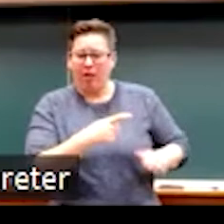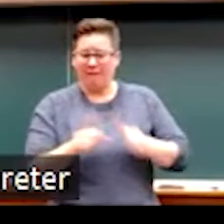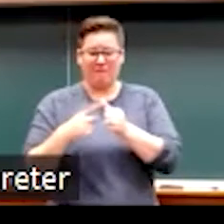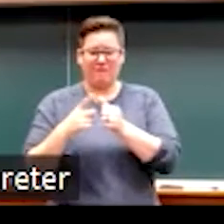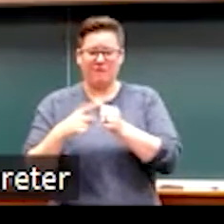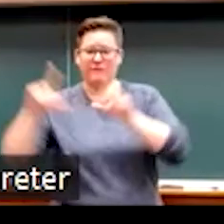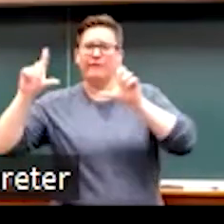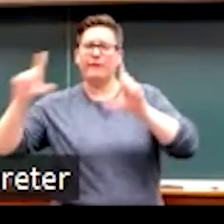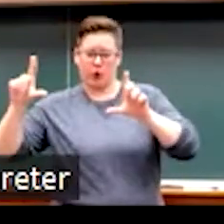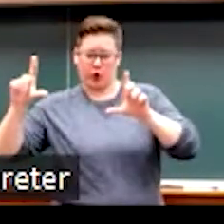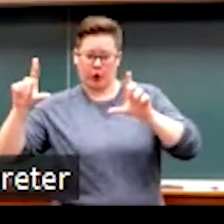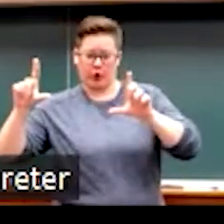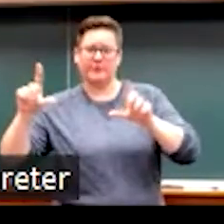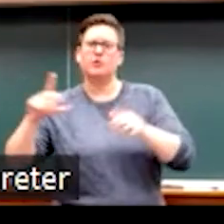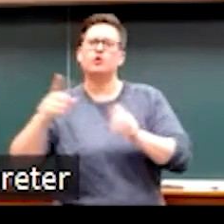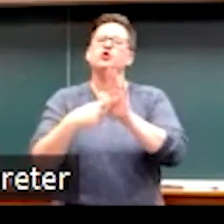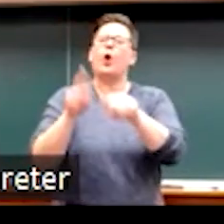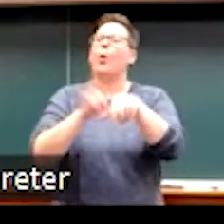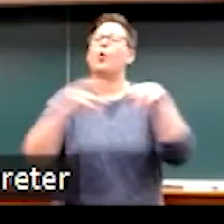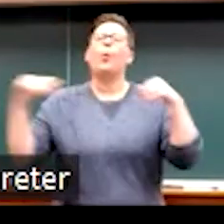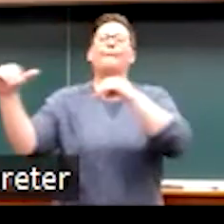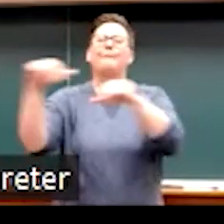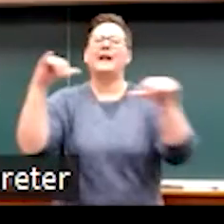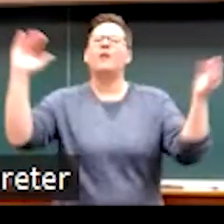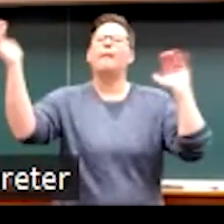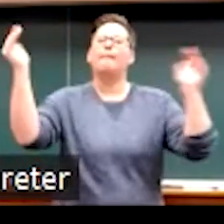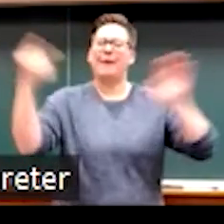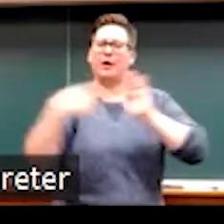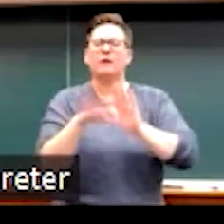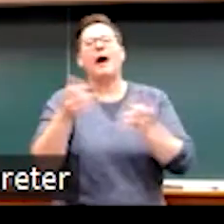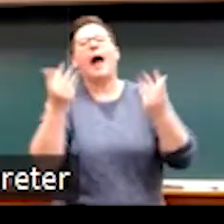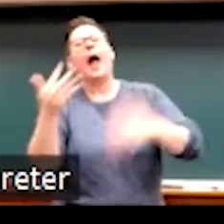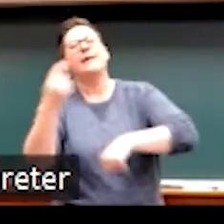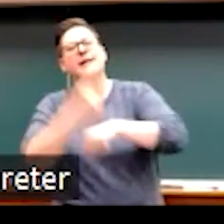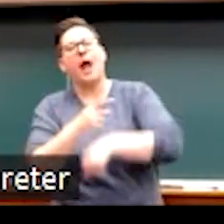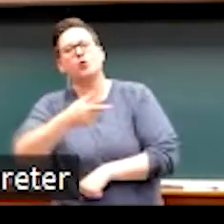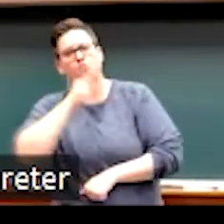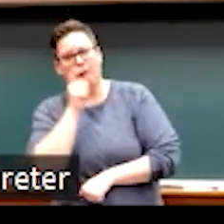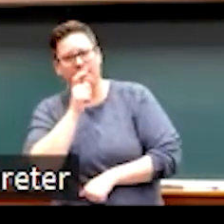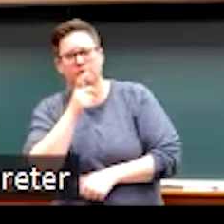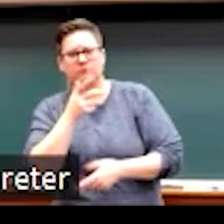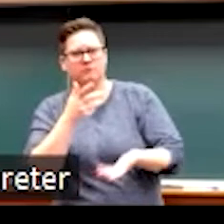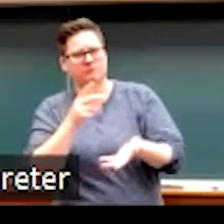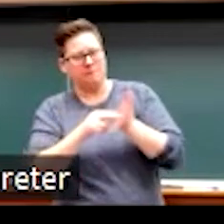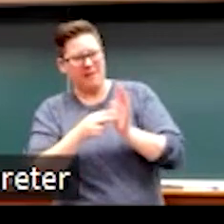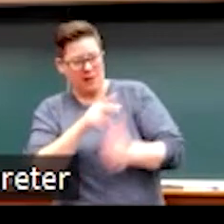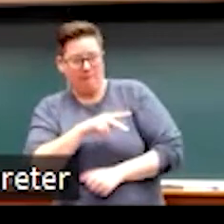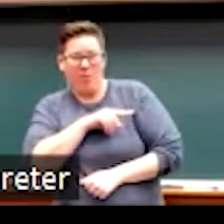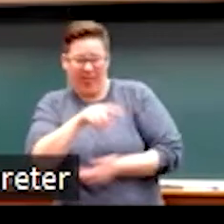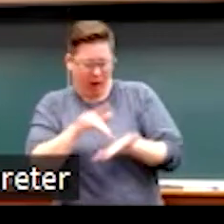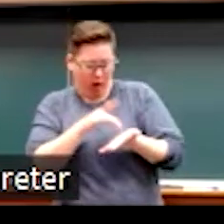first one is this kind of normative comparison. And it says, how many days you drink? So that's personalized.